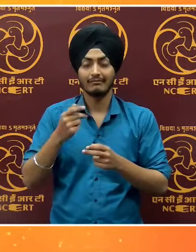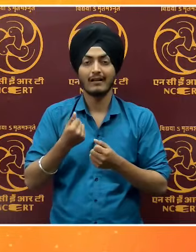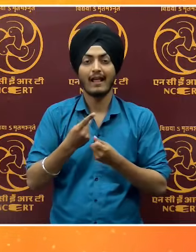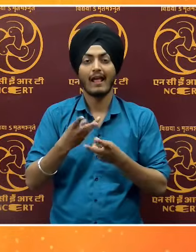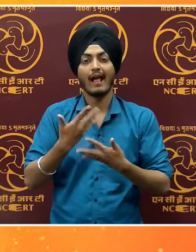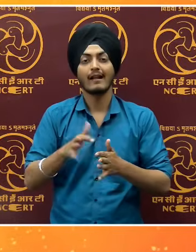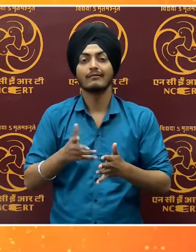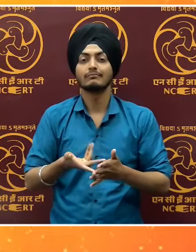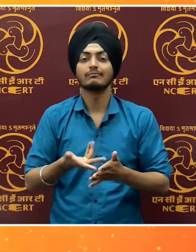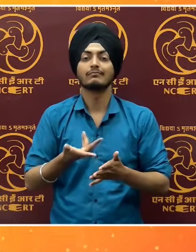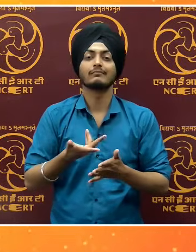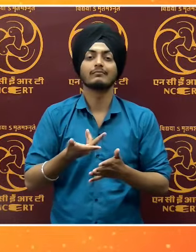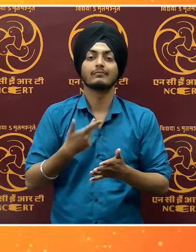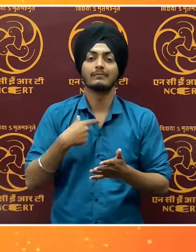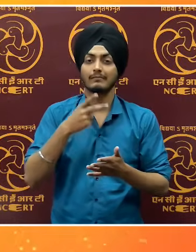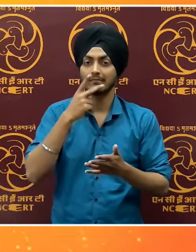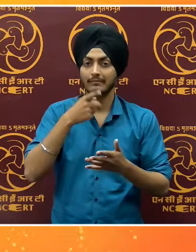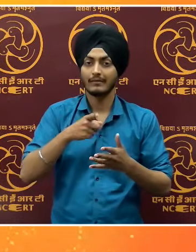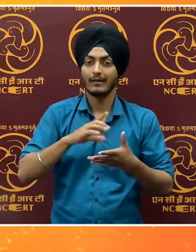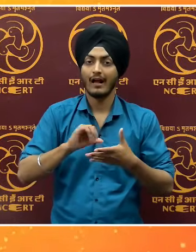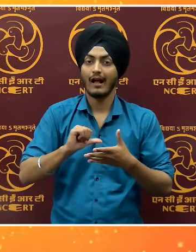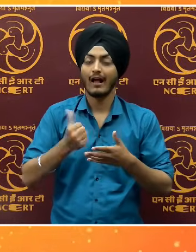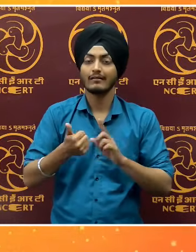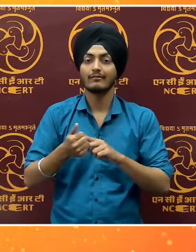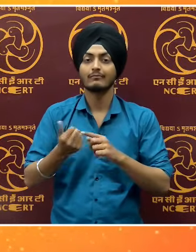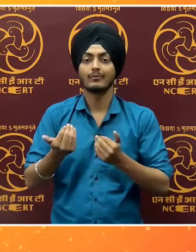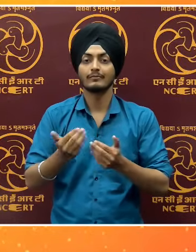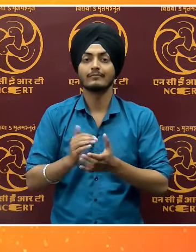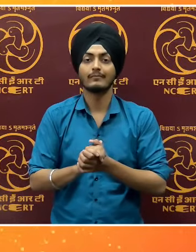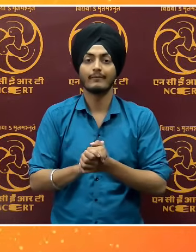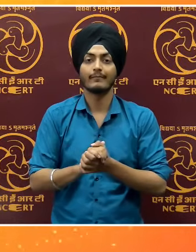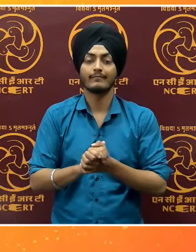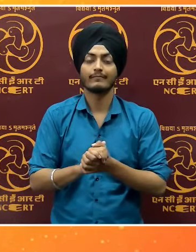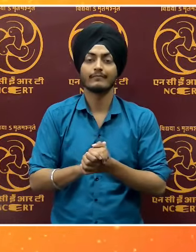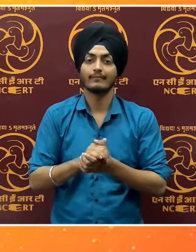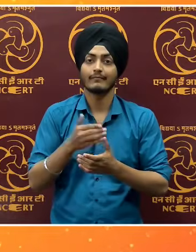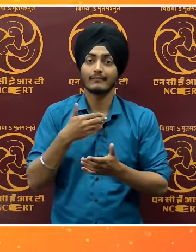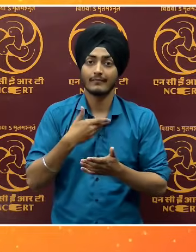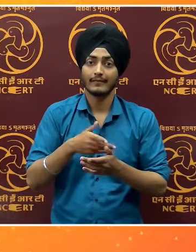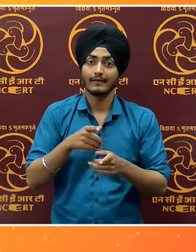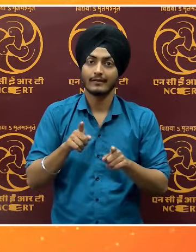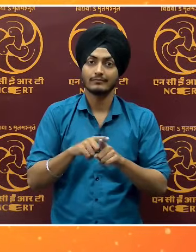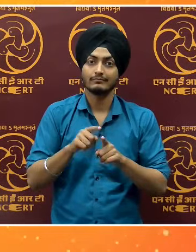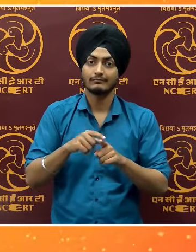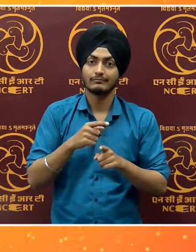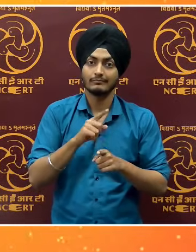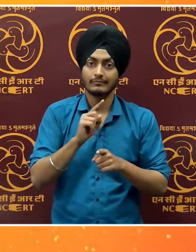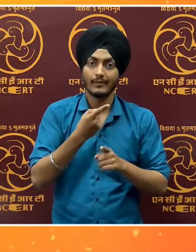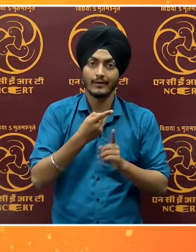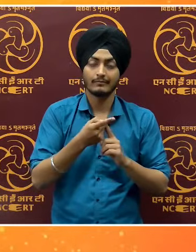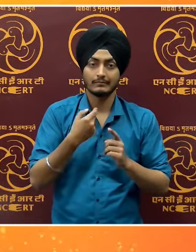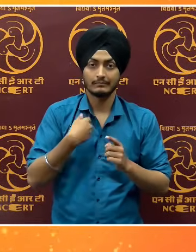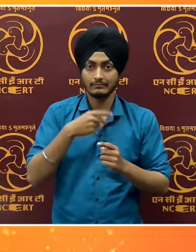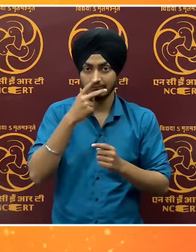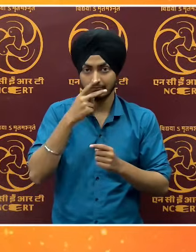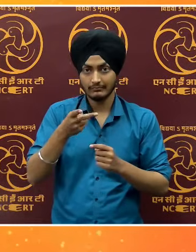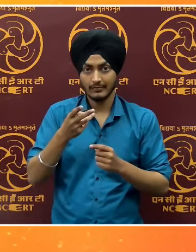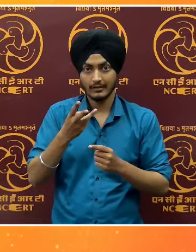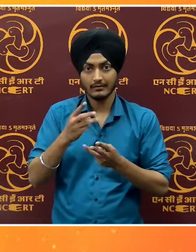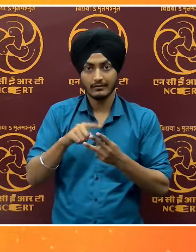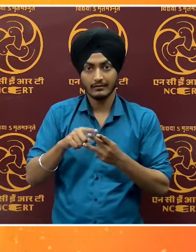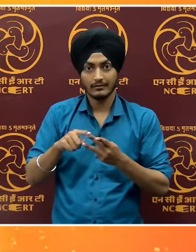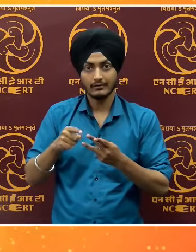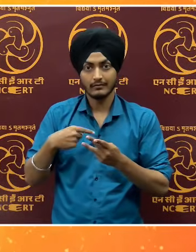off, automatically the other will works. So in the case of bulb, I took 3 bulbs here connected